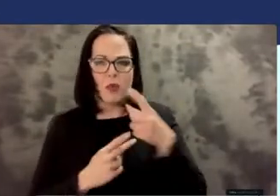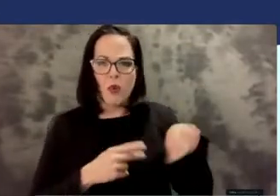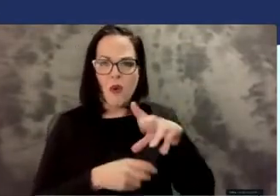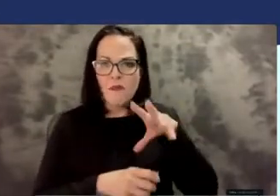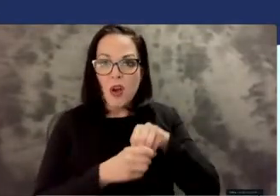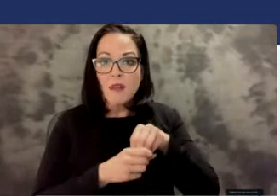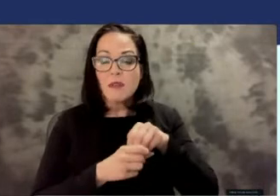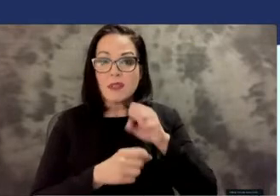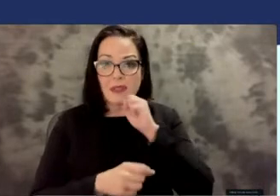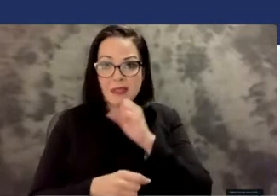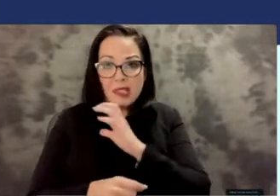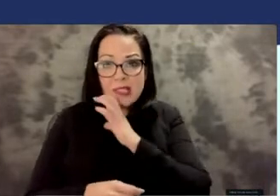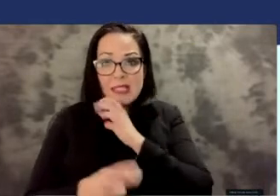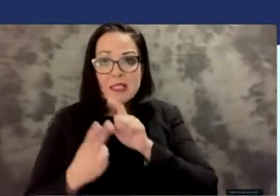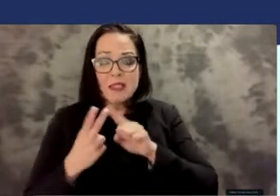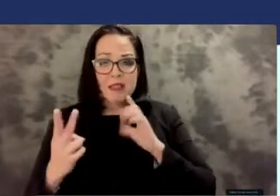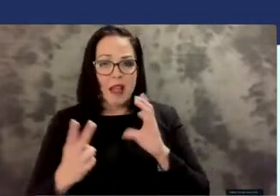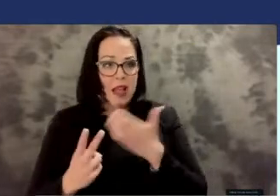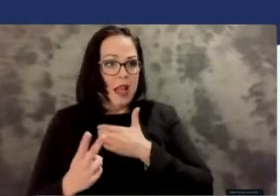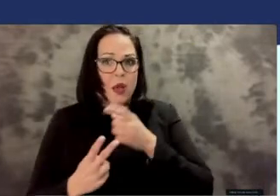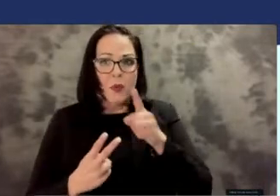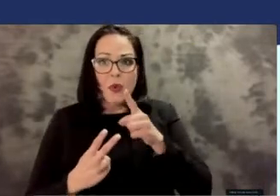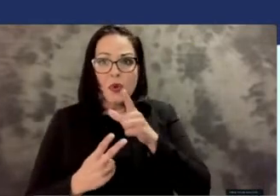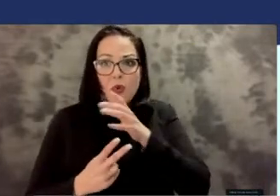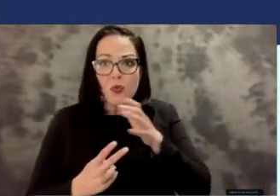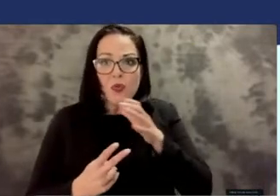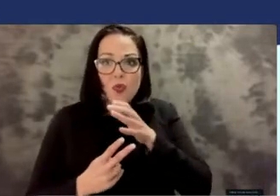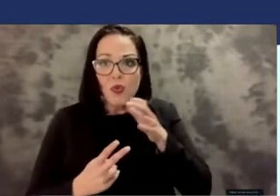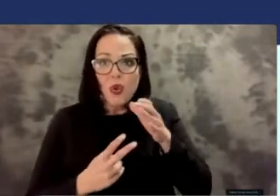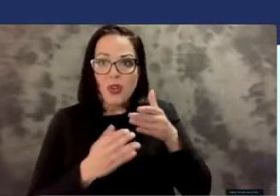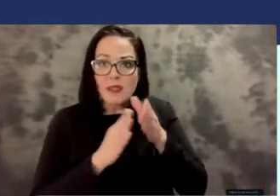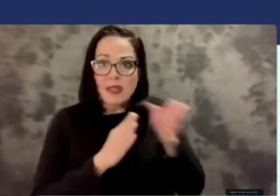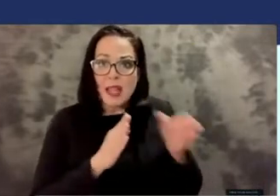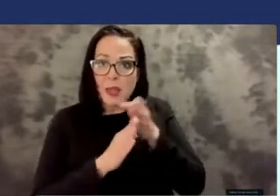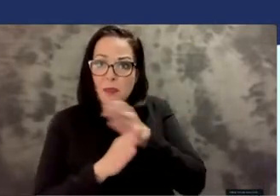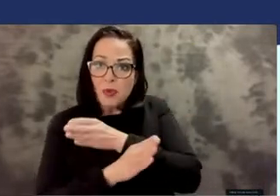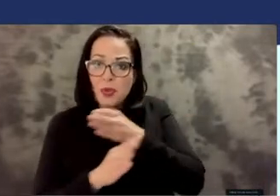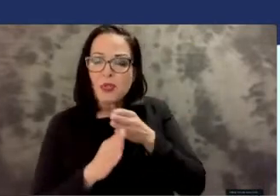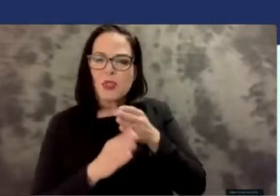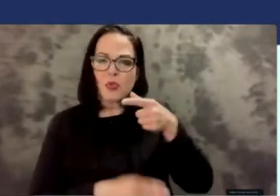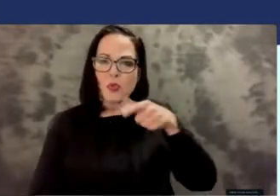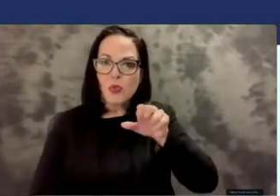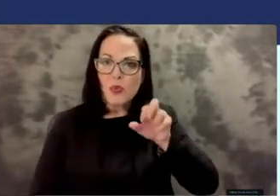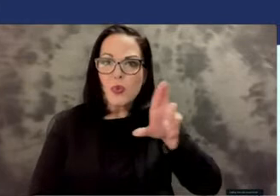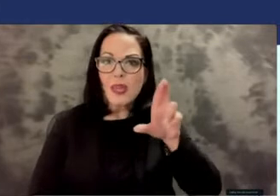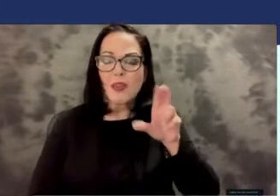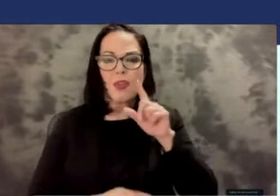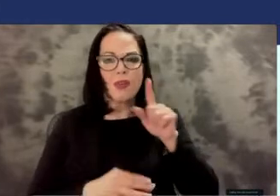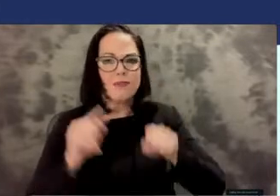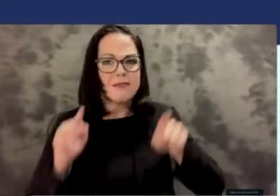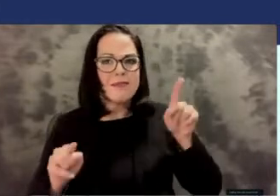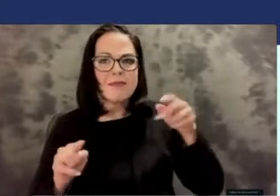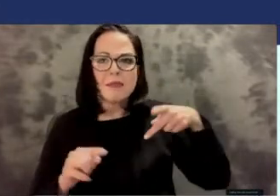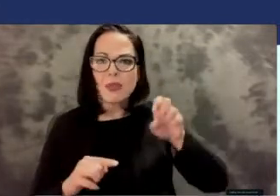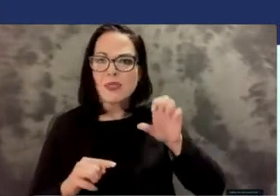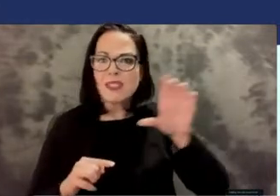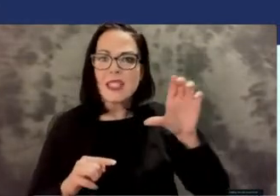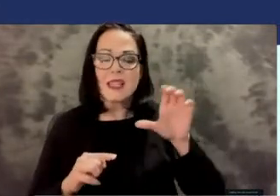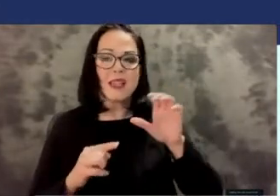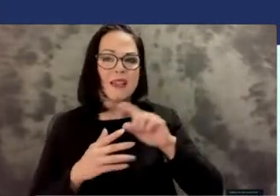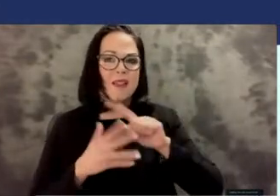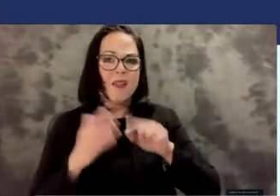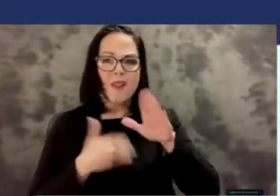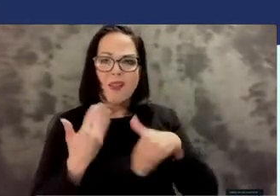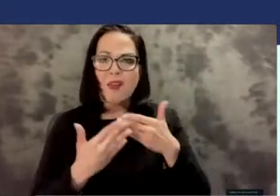rural neighbors, mixed status families, queer and gender diverse people, people of color, indigenous and native